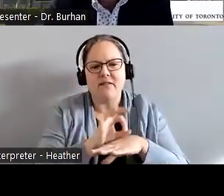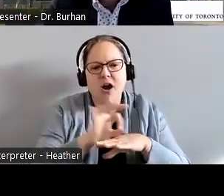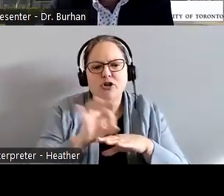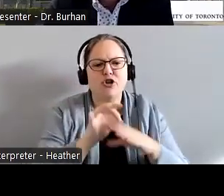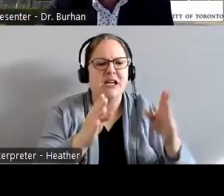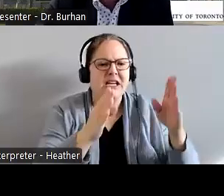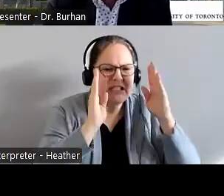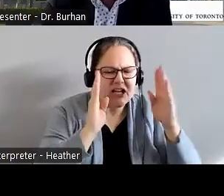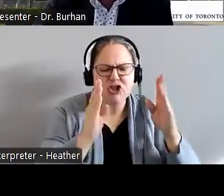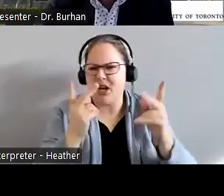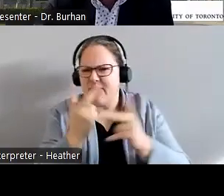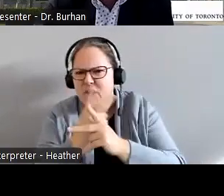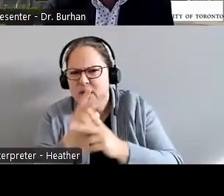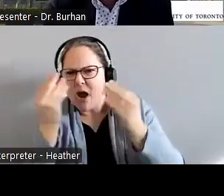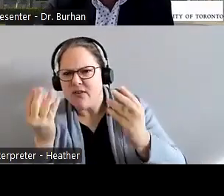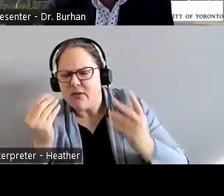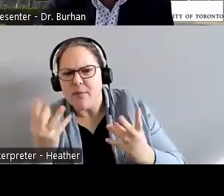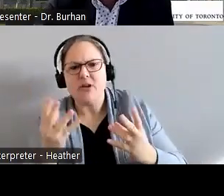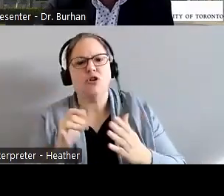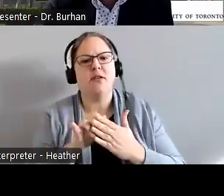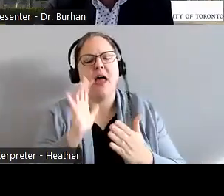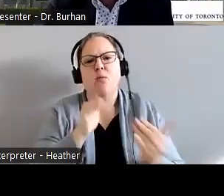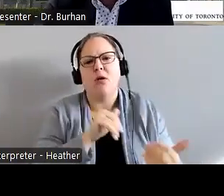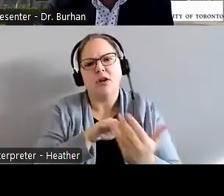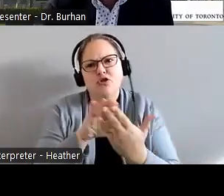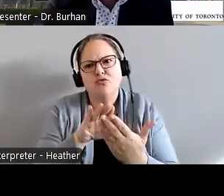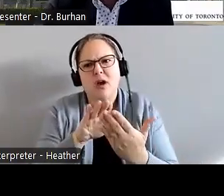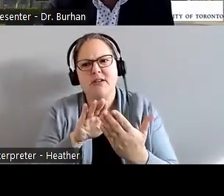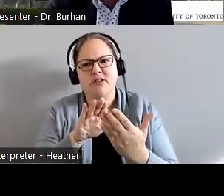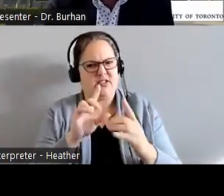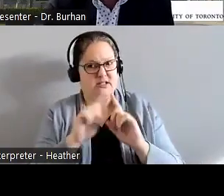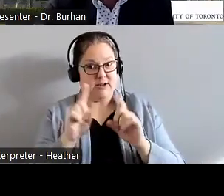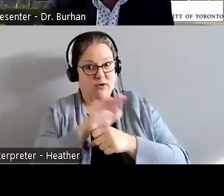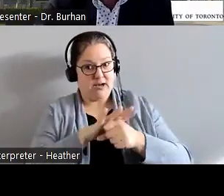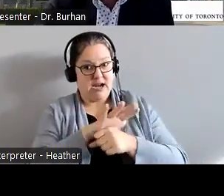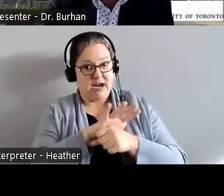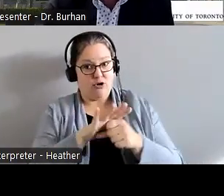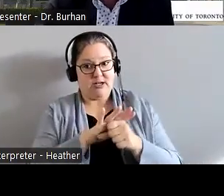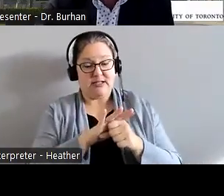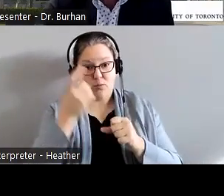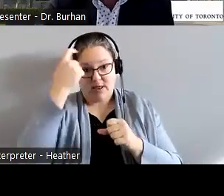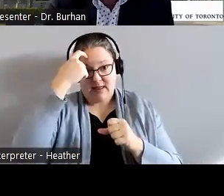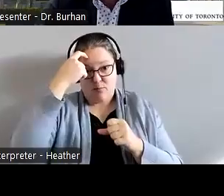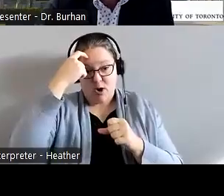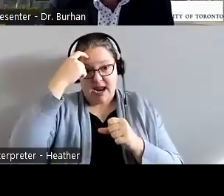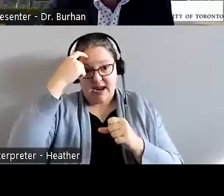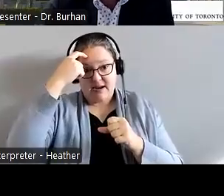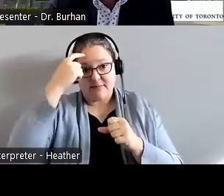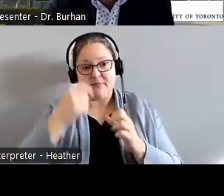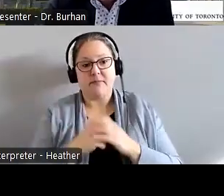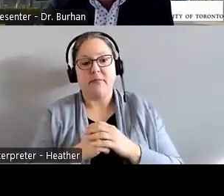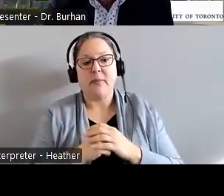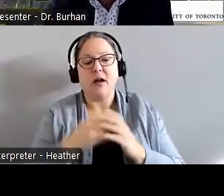through information, does address different areas or interact with different areas of the brain, like the lateral prefrontal